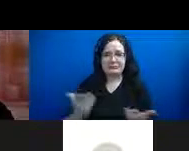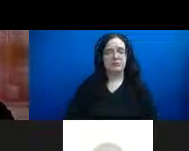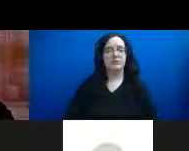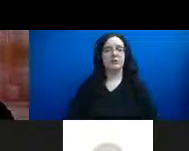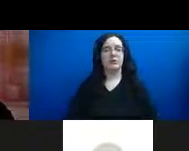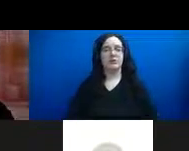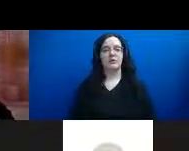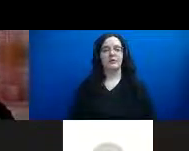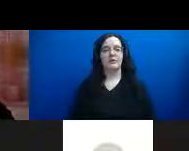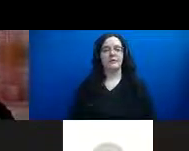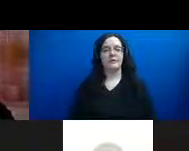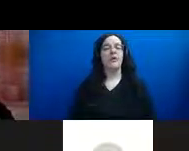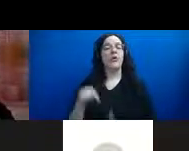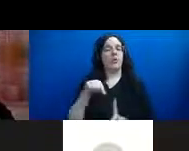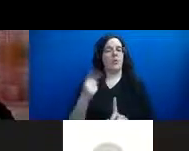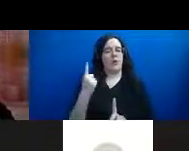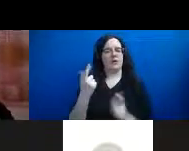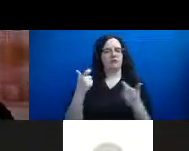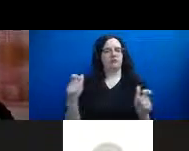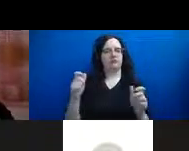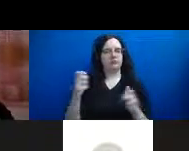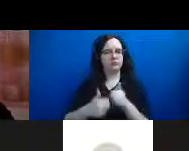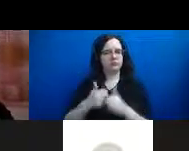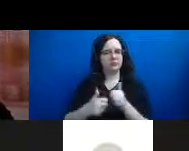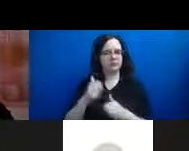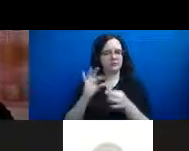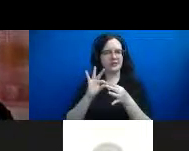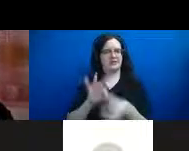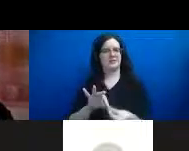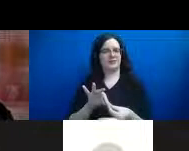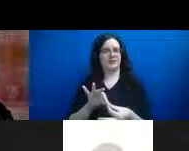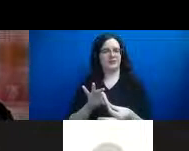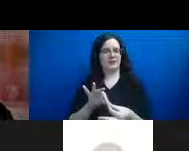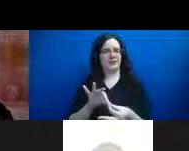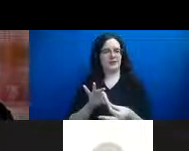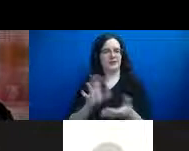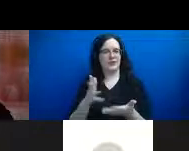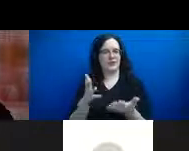major issues regarding making for a vulnerable